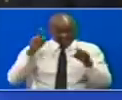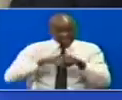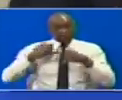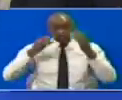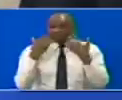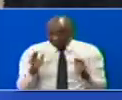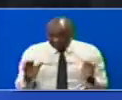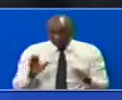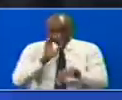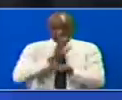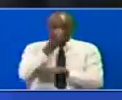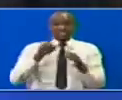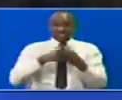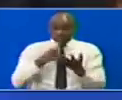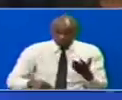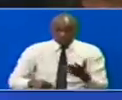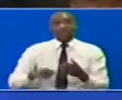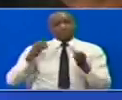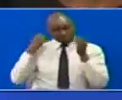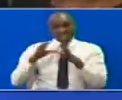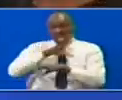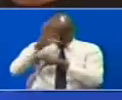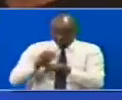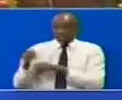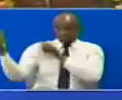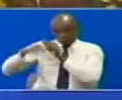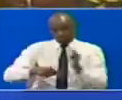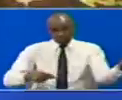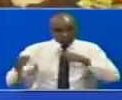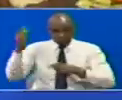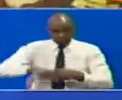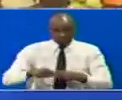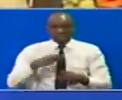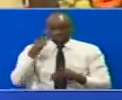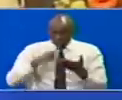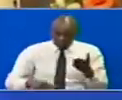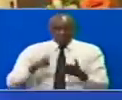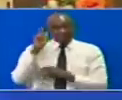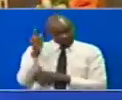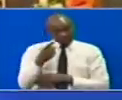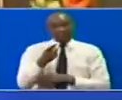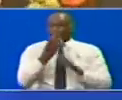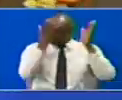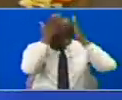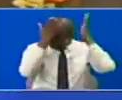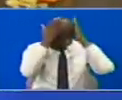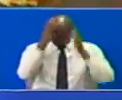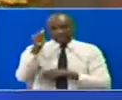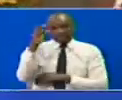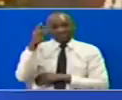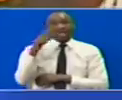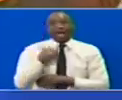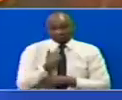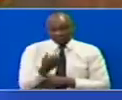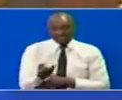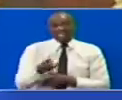independence, the cathedral began to attract more African Anglicans with the consecration of the first Anglican bishop. The cathedral